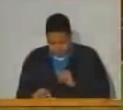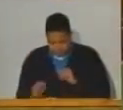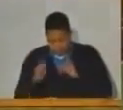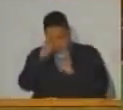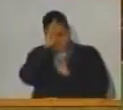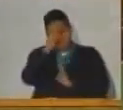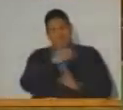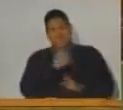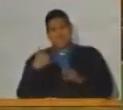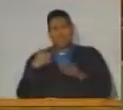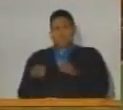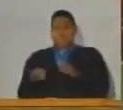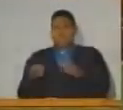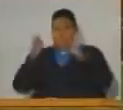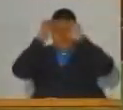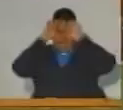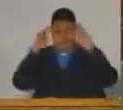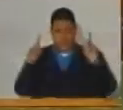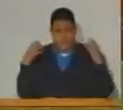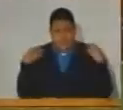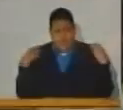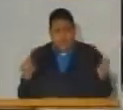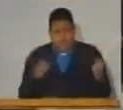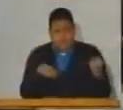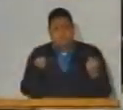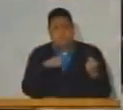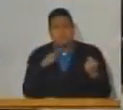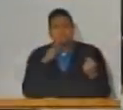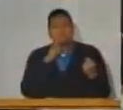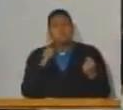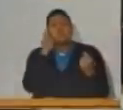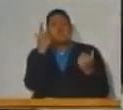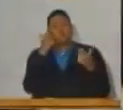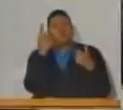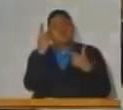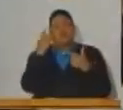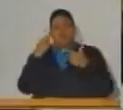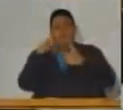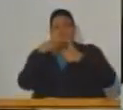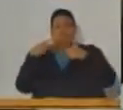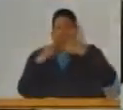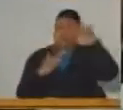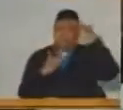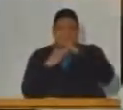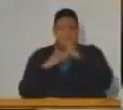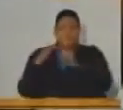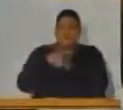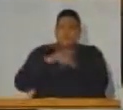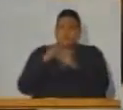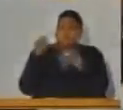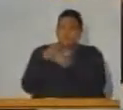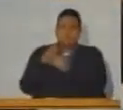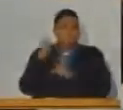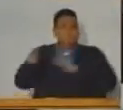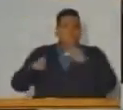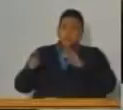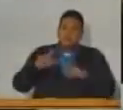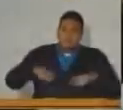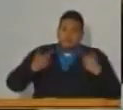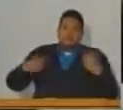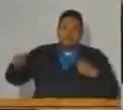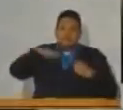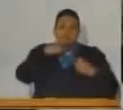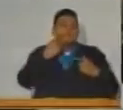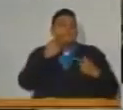Honorable members, education and health are two major areas affecting general well-being. There